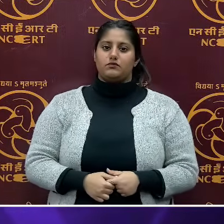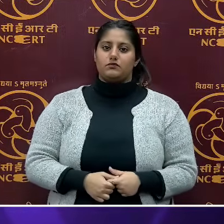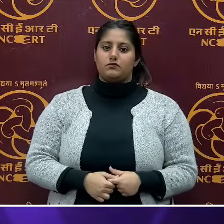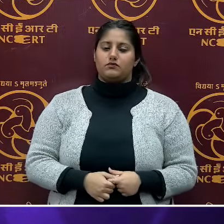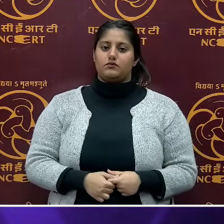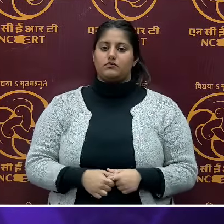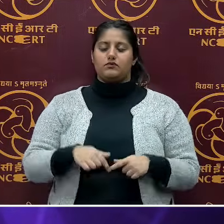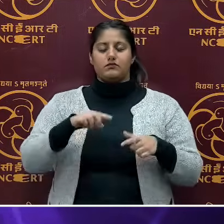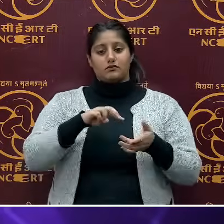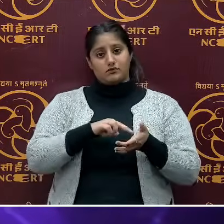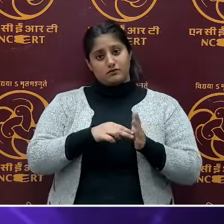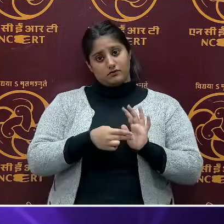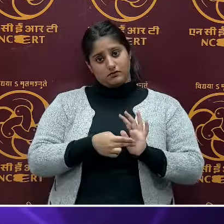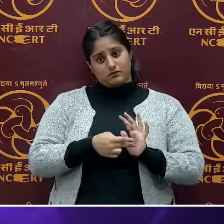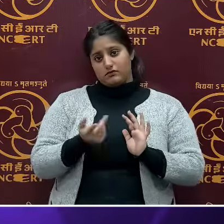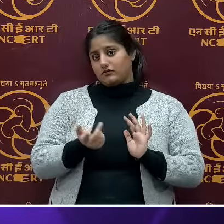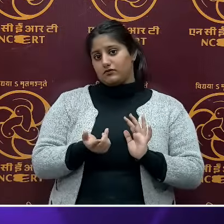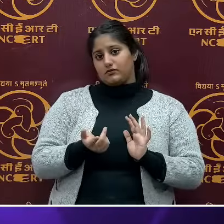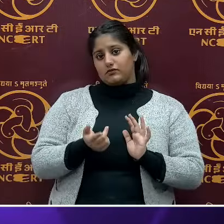That means